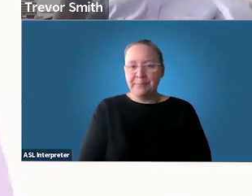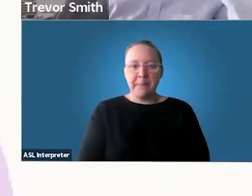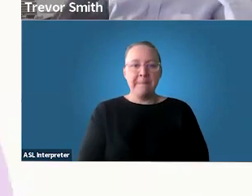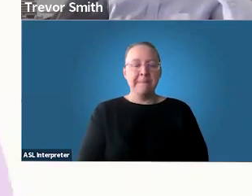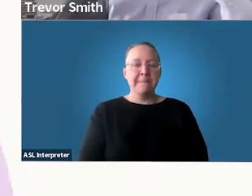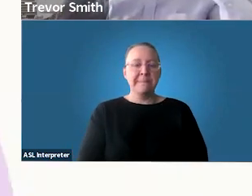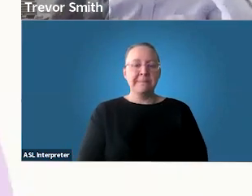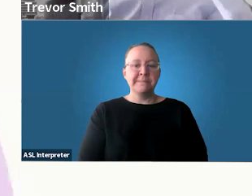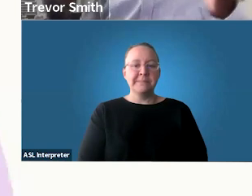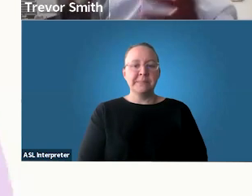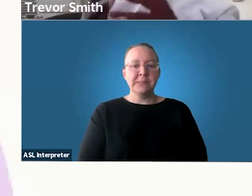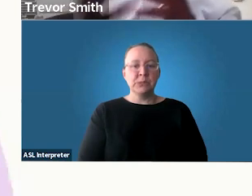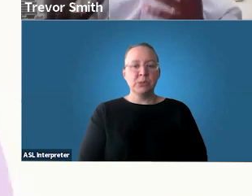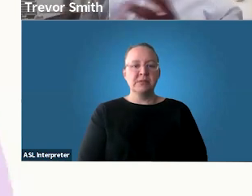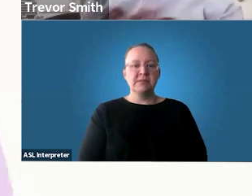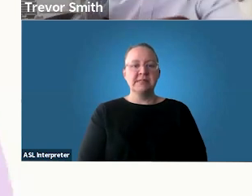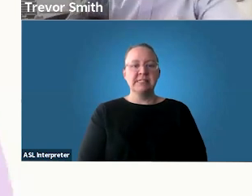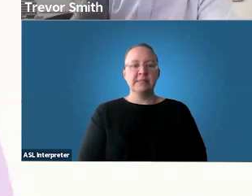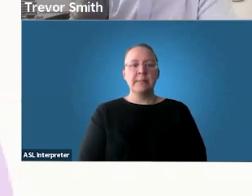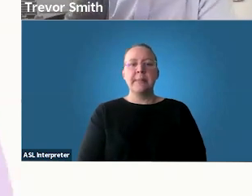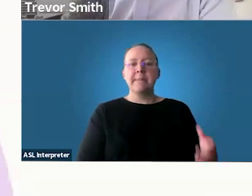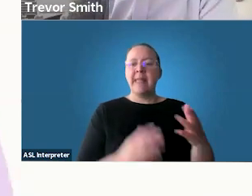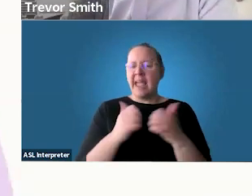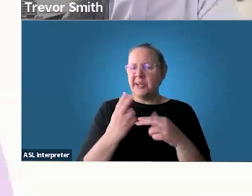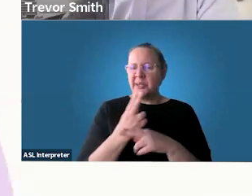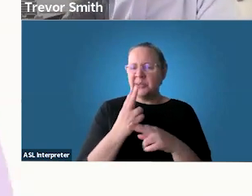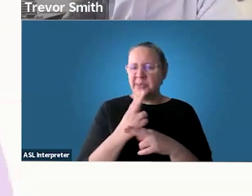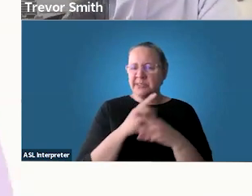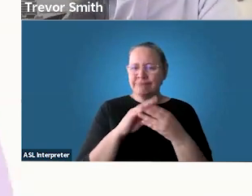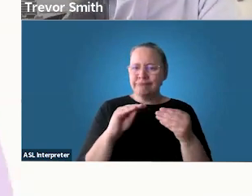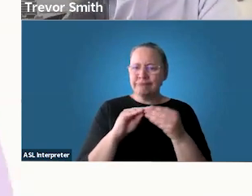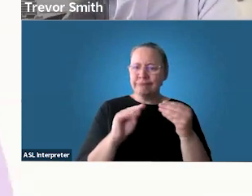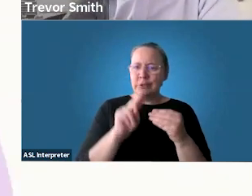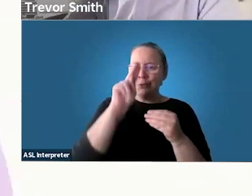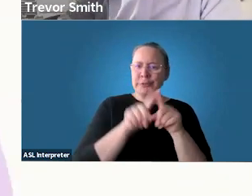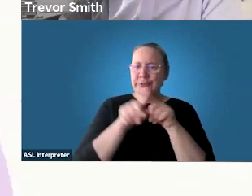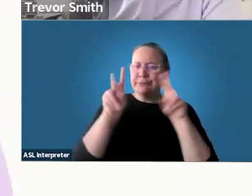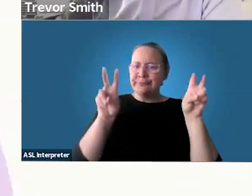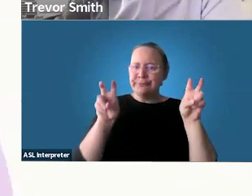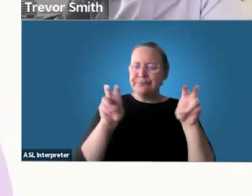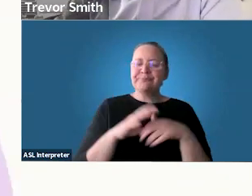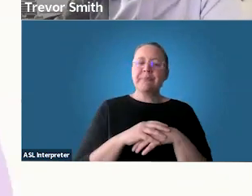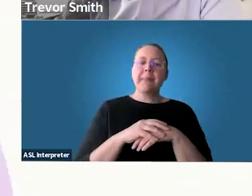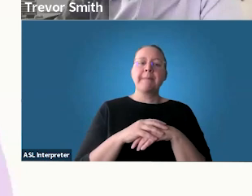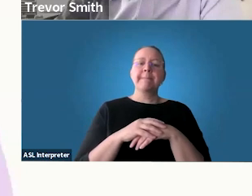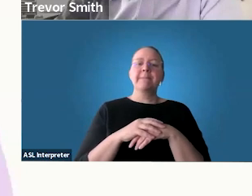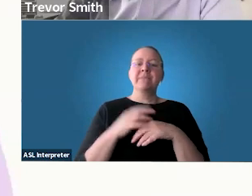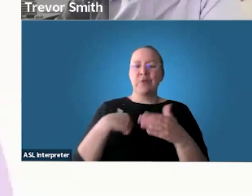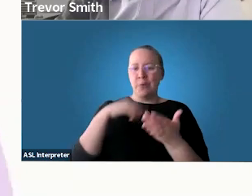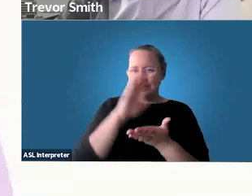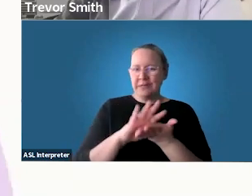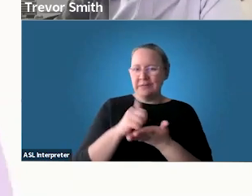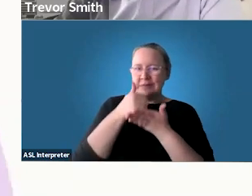So a little bit about how you can use the narrative North Star as an organization, as an individual, as a storyteller. We believe that